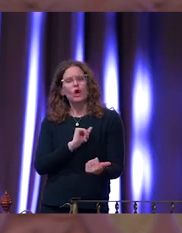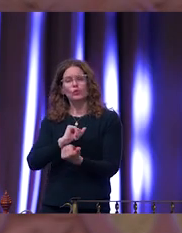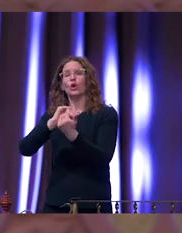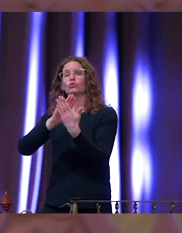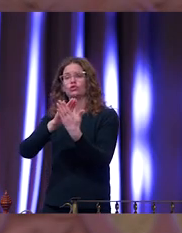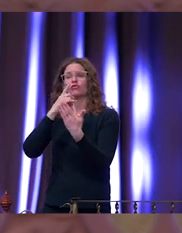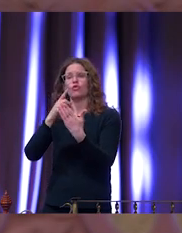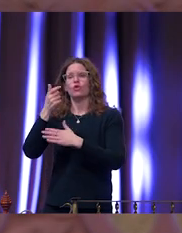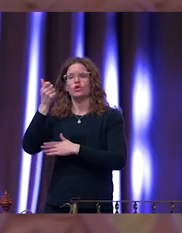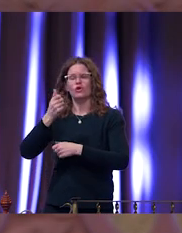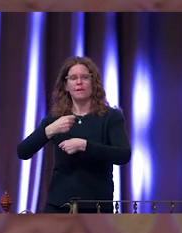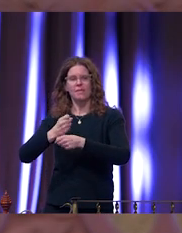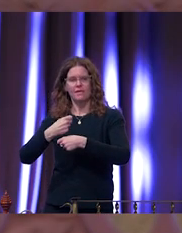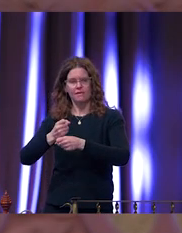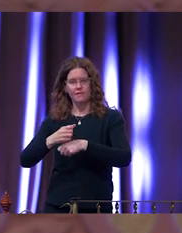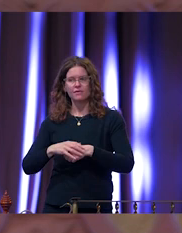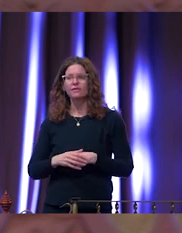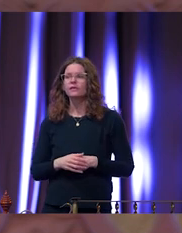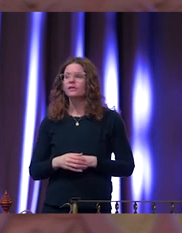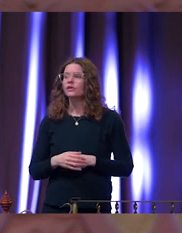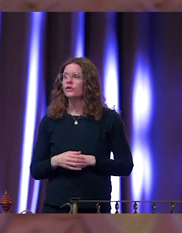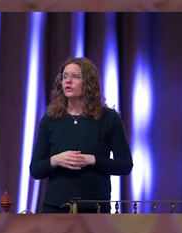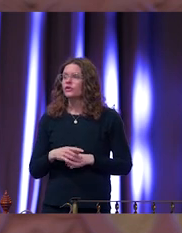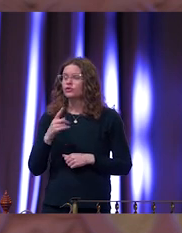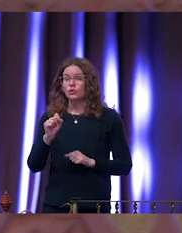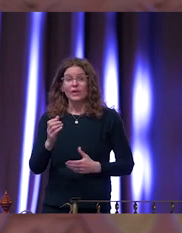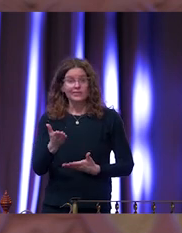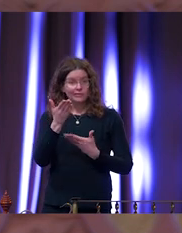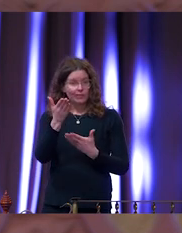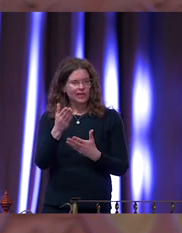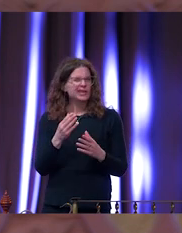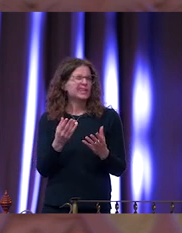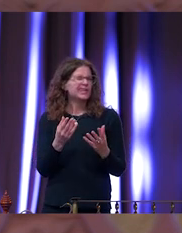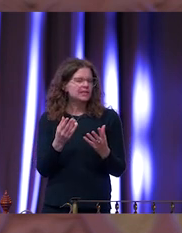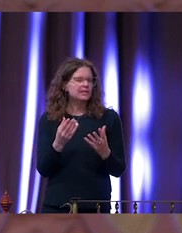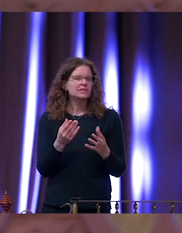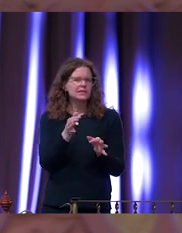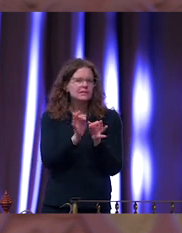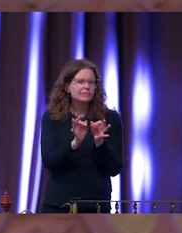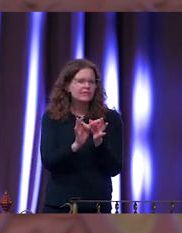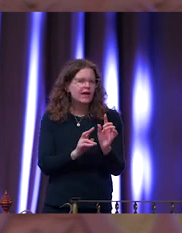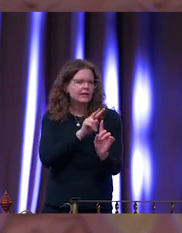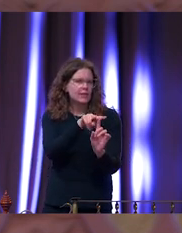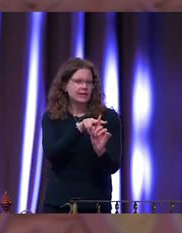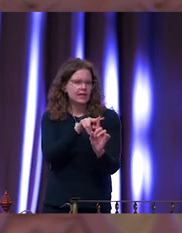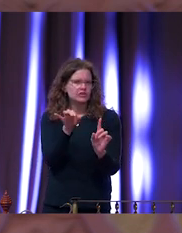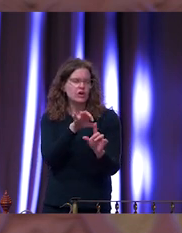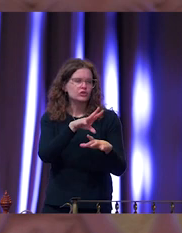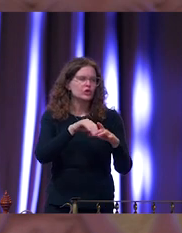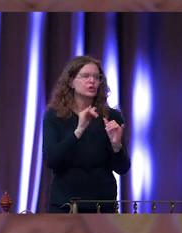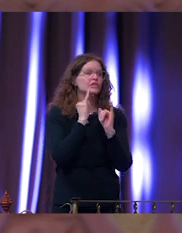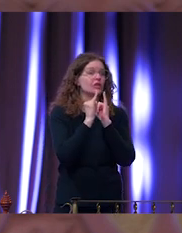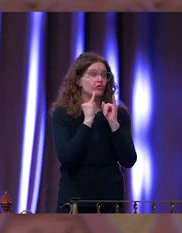grant making within that program. So you can kind of submit, it's a much, much more simplified application that also includes an interview.